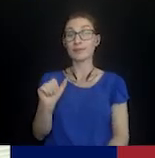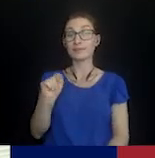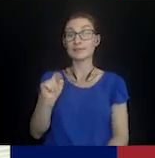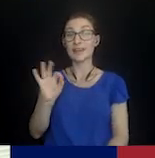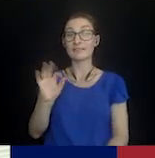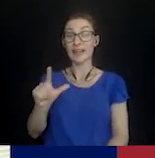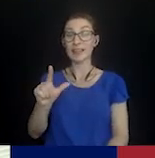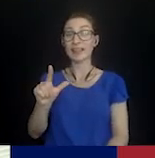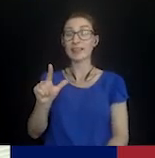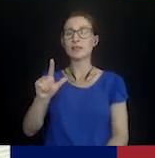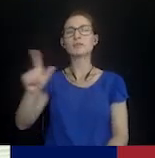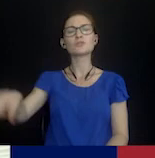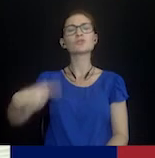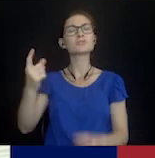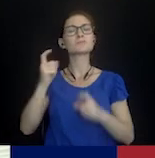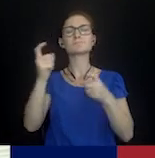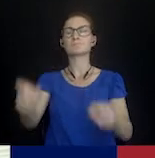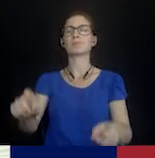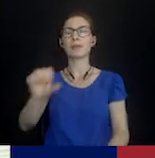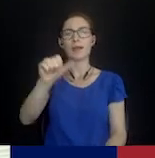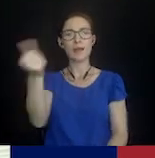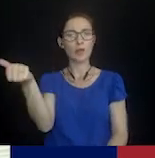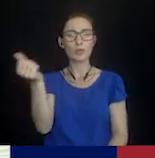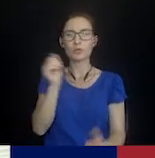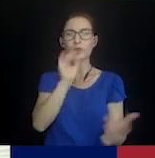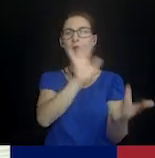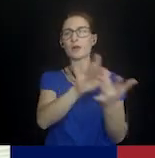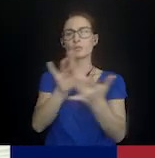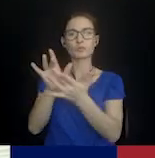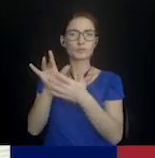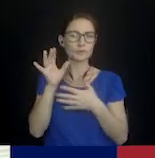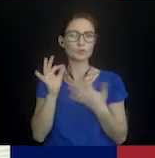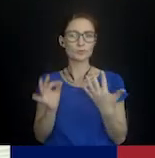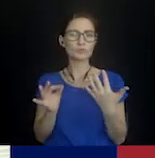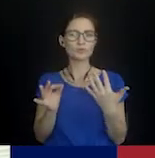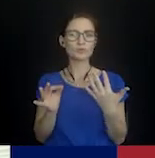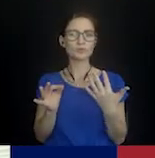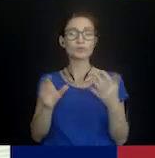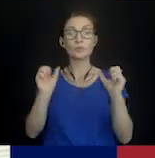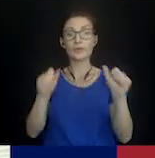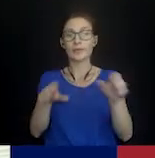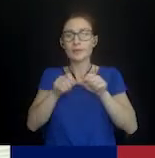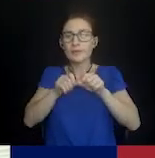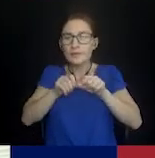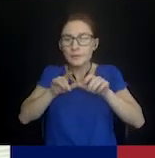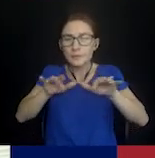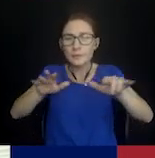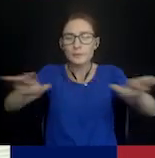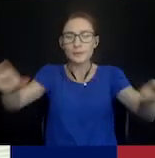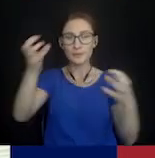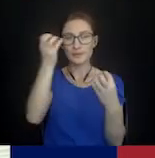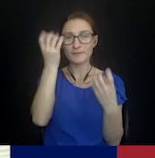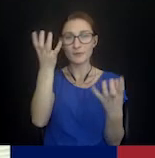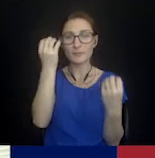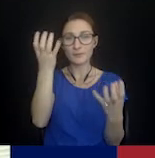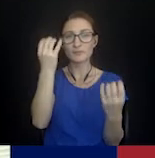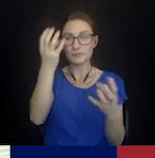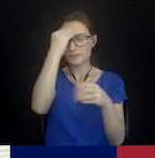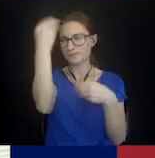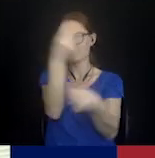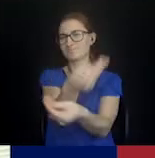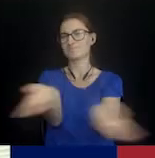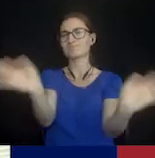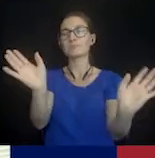ATFL just gives us another outreach option to spread information about the things that